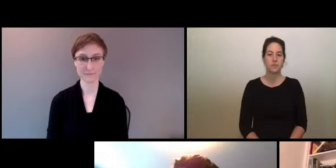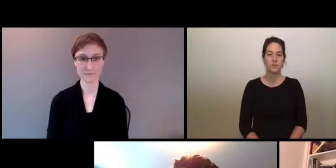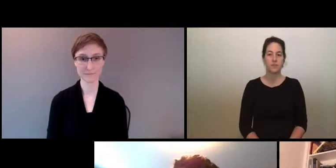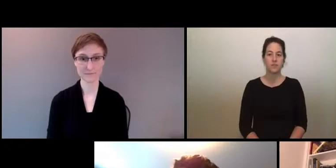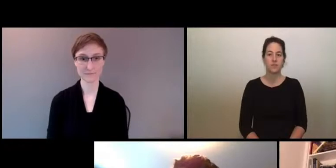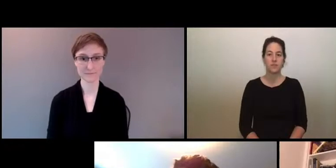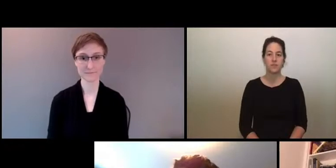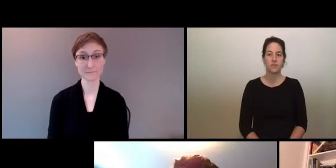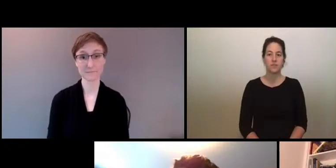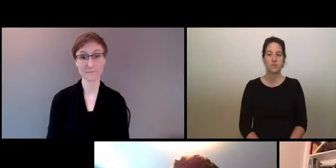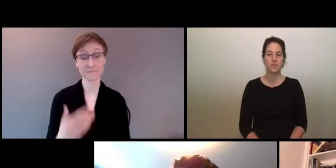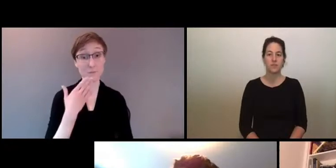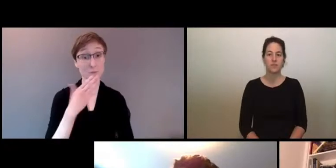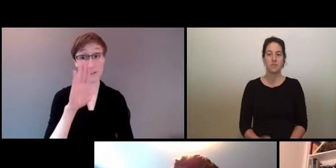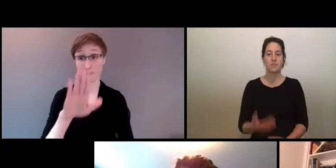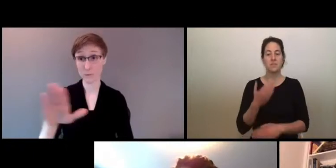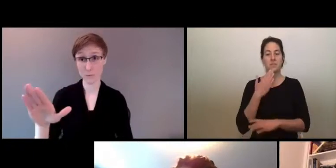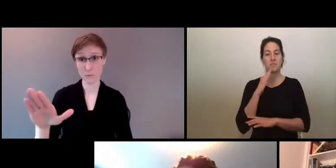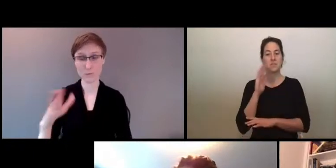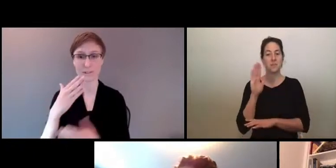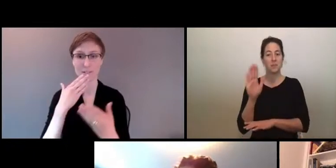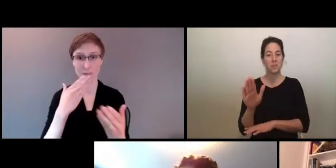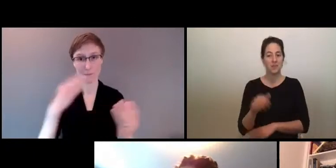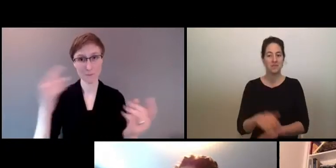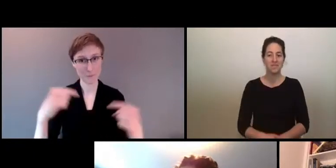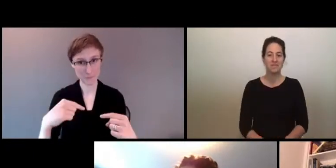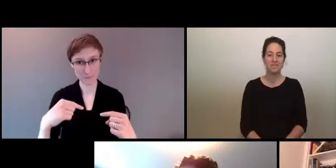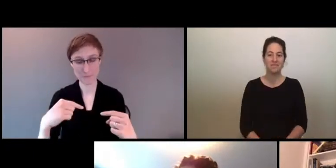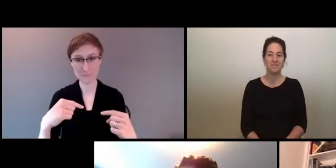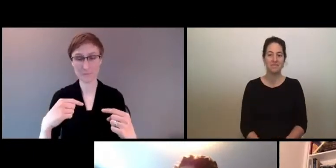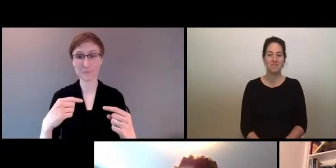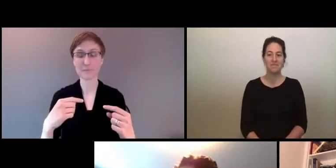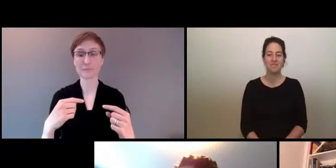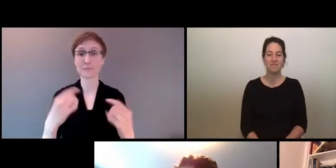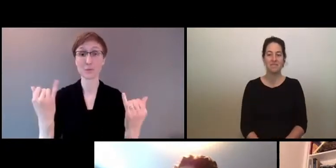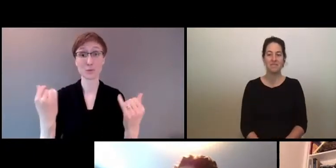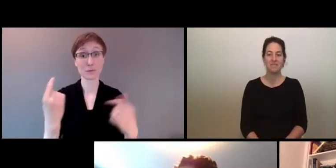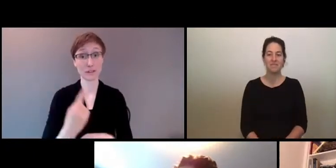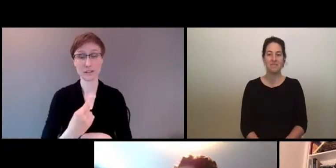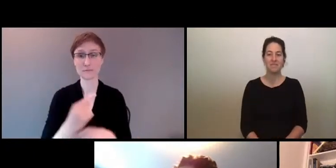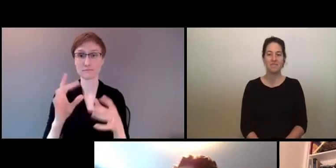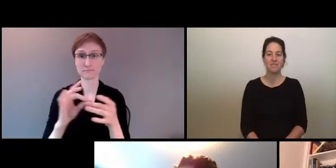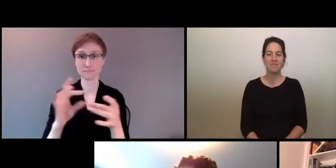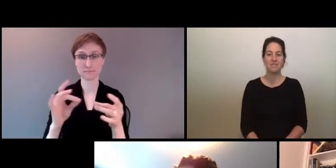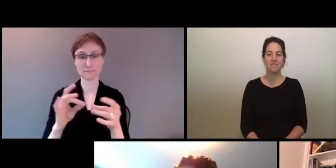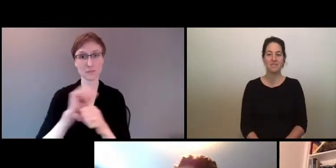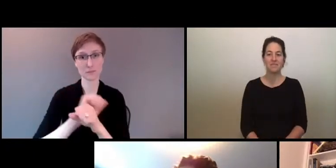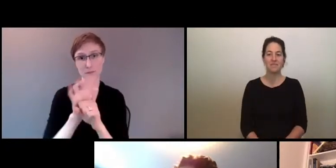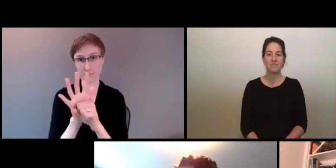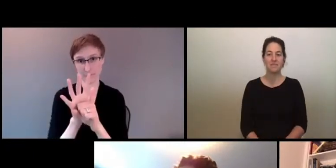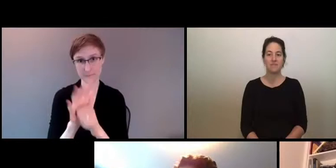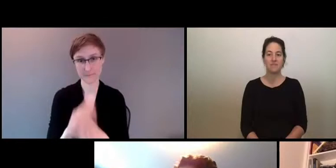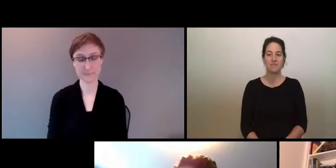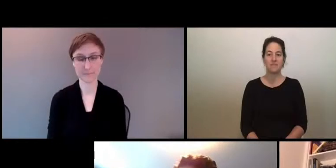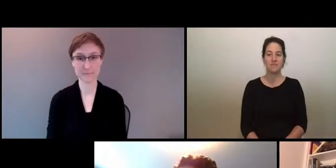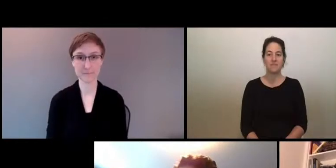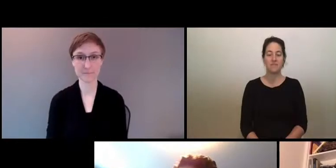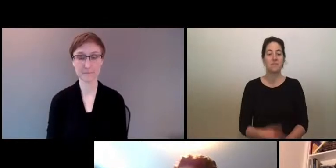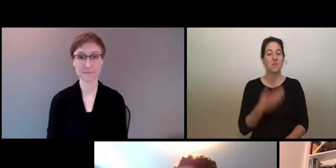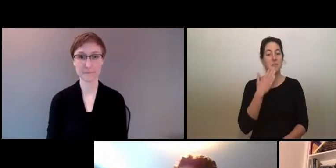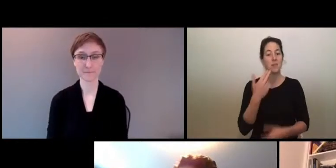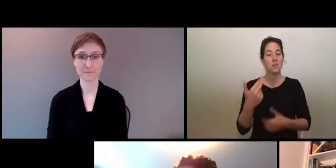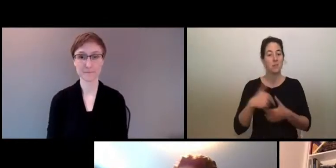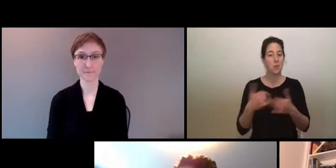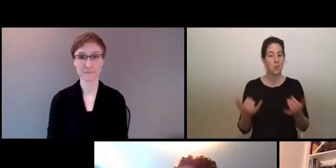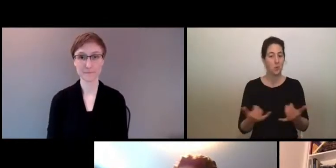Good afternoon, bon après-midi. Thank you for joining us for today's media availability on the novel coronavirus COVID-19. Merci de vous joindre à nous pour